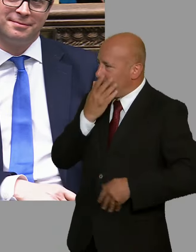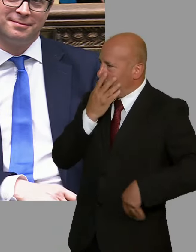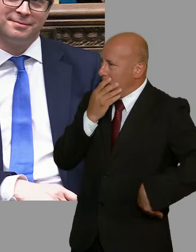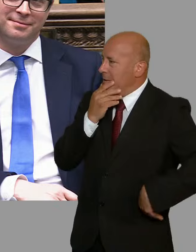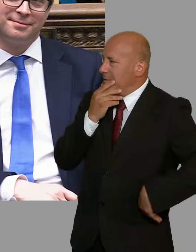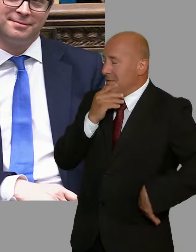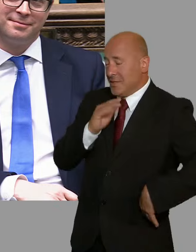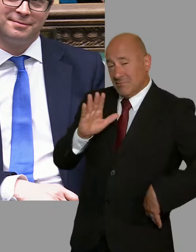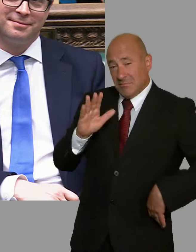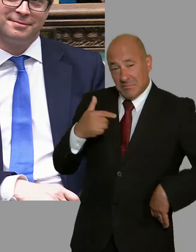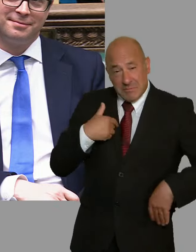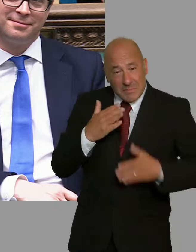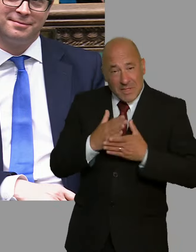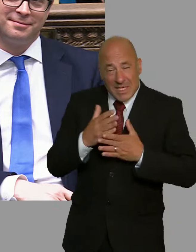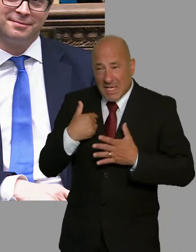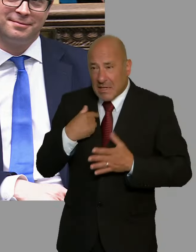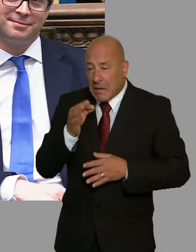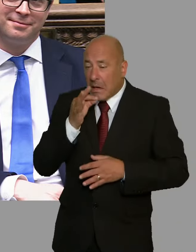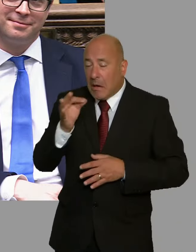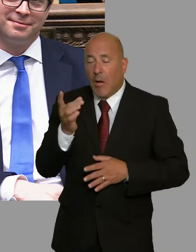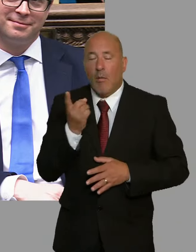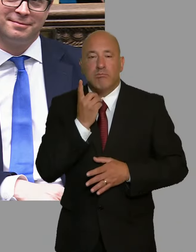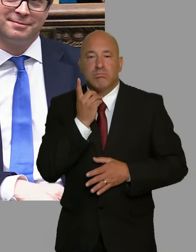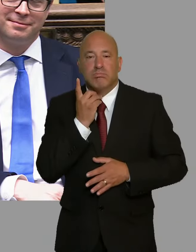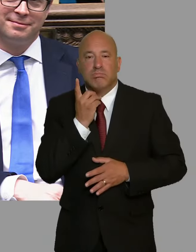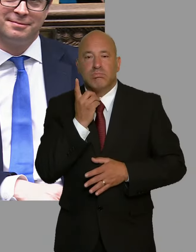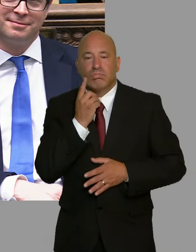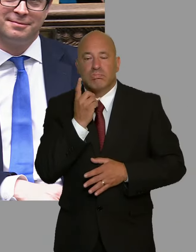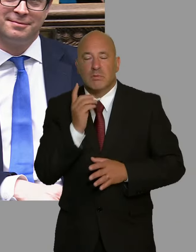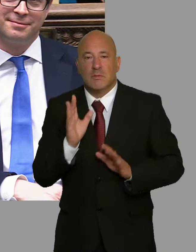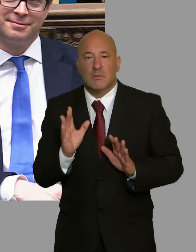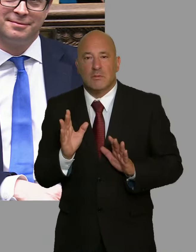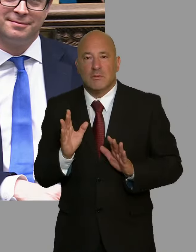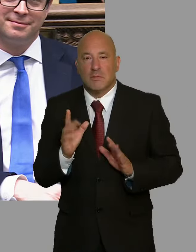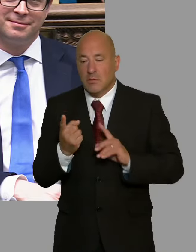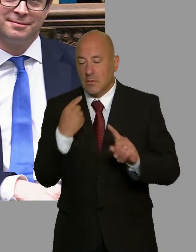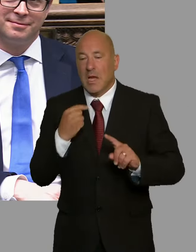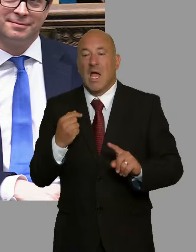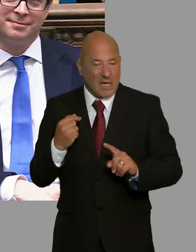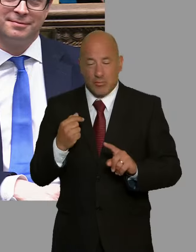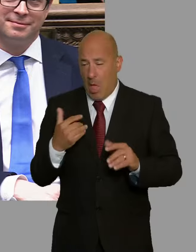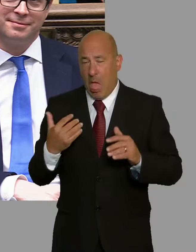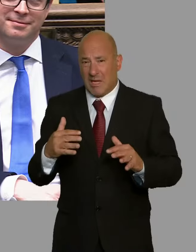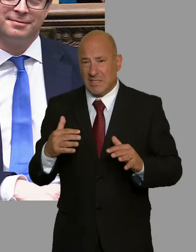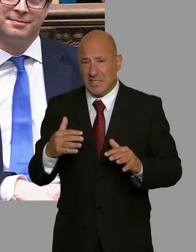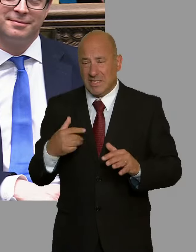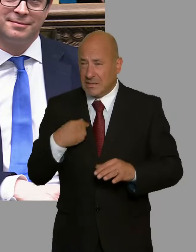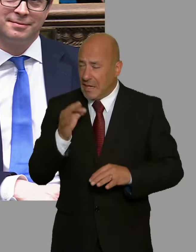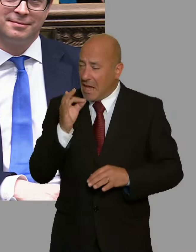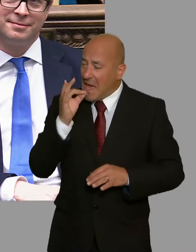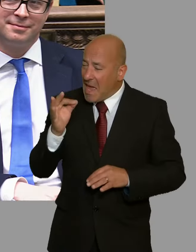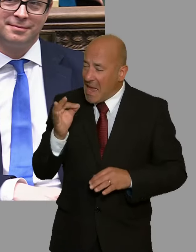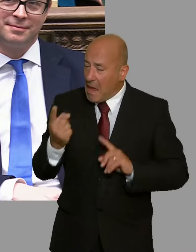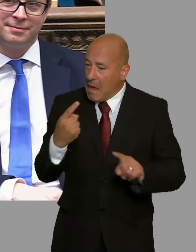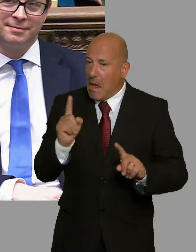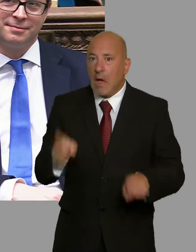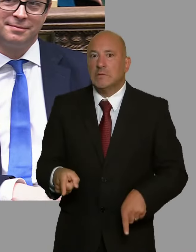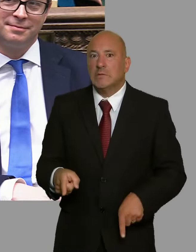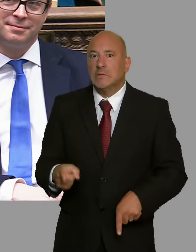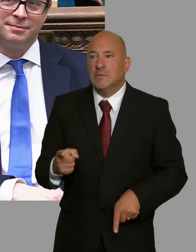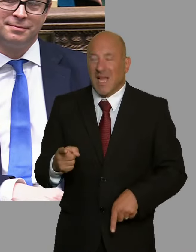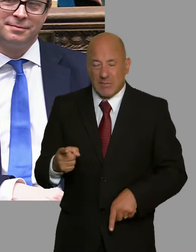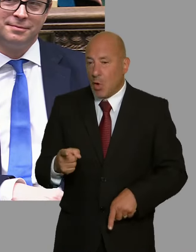I wonder how the public feel about a man who can't give a straight answer to a simple question. And you look at all of them behind